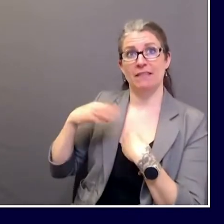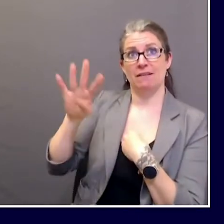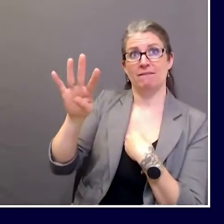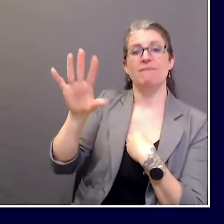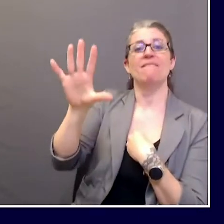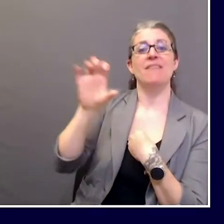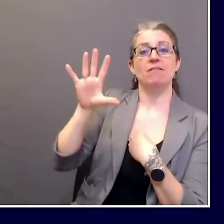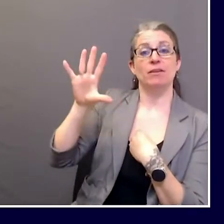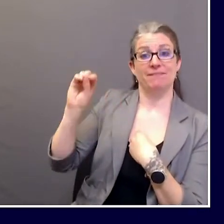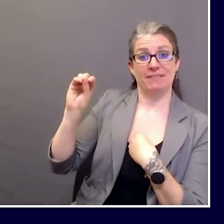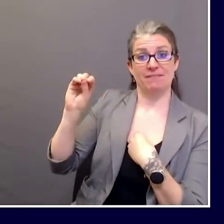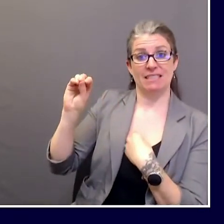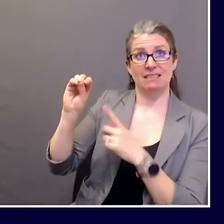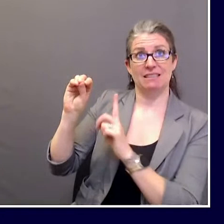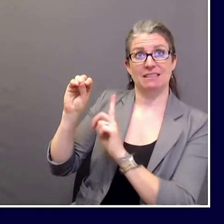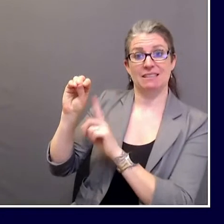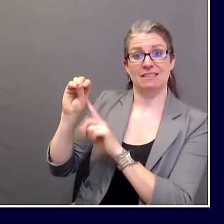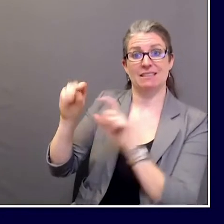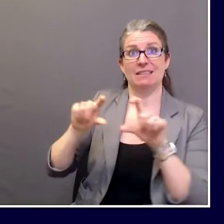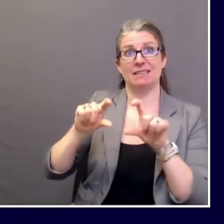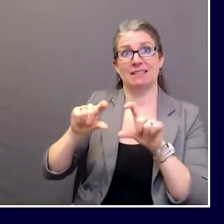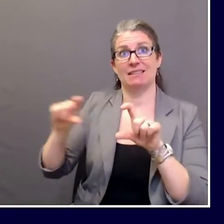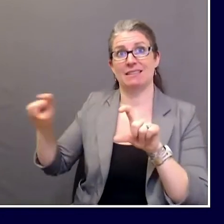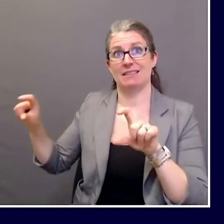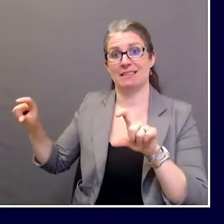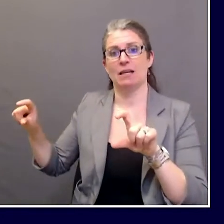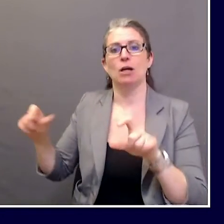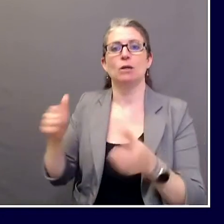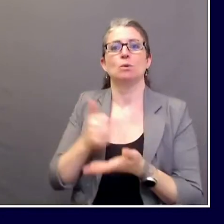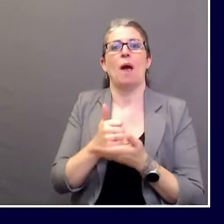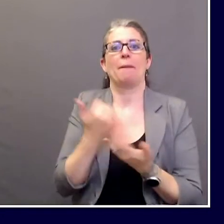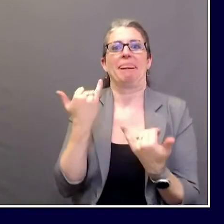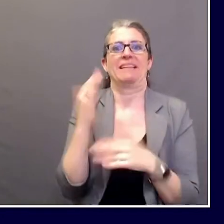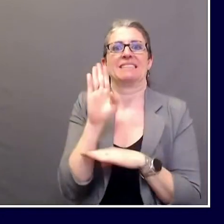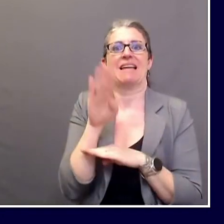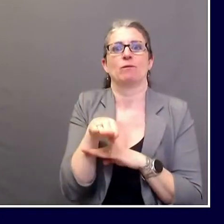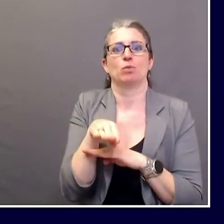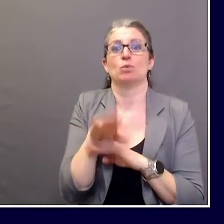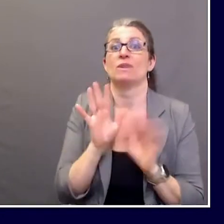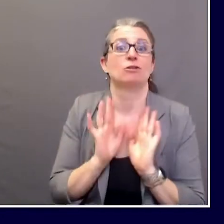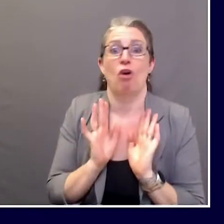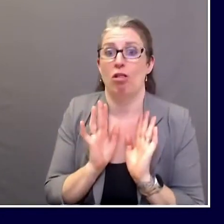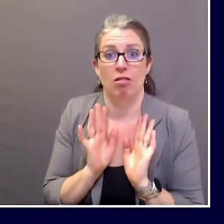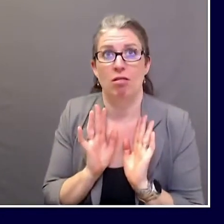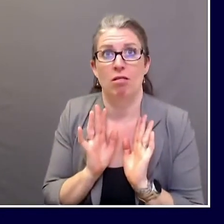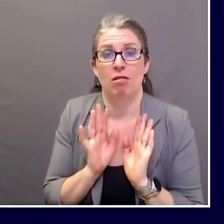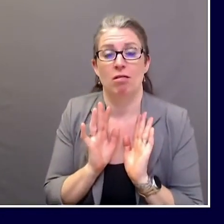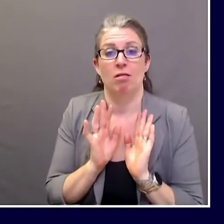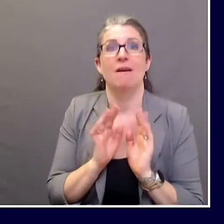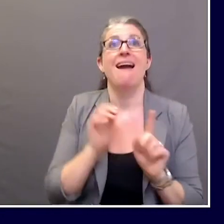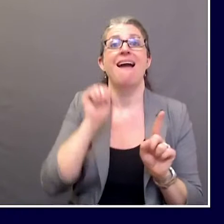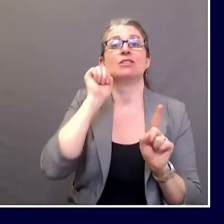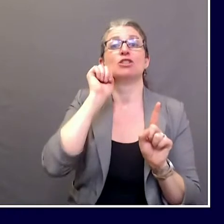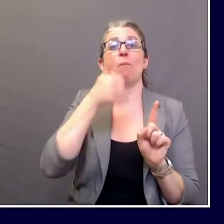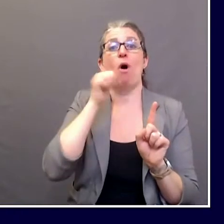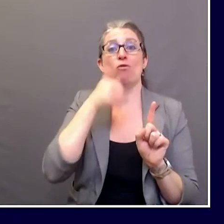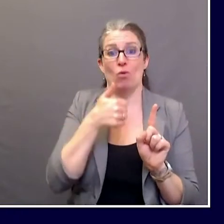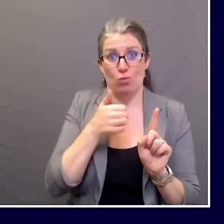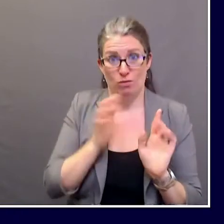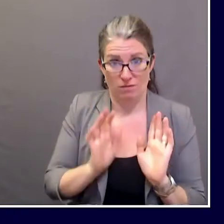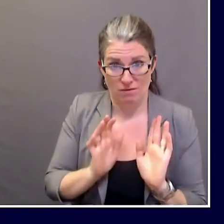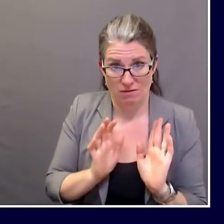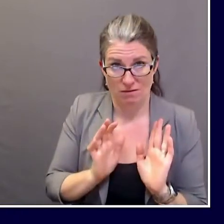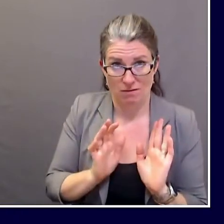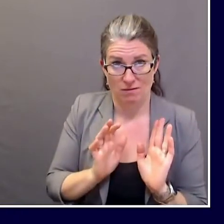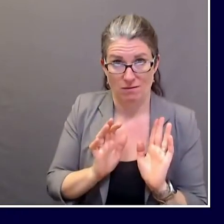Lambrou noted, we don't want to stress out one particular location and cause them to have a shortage or